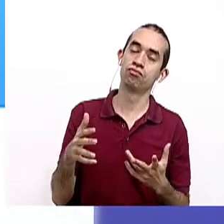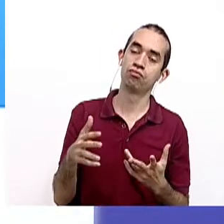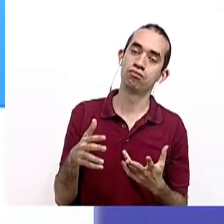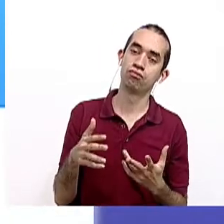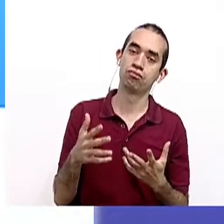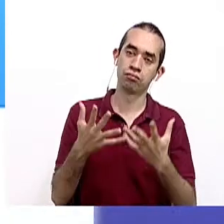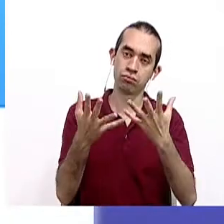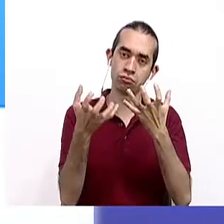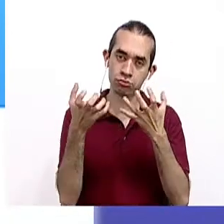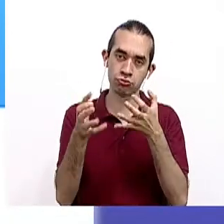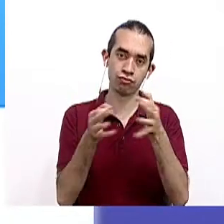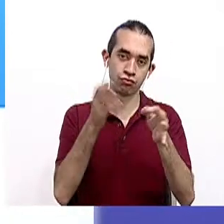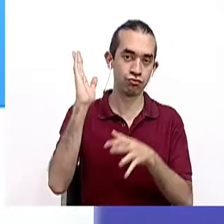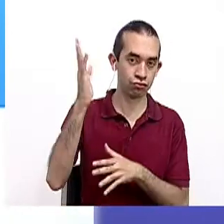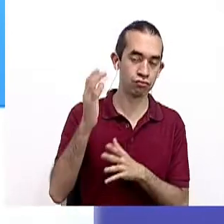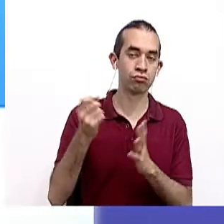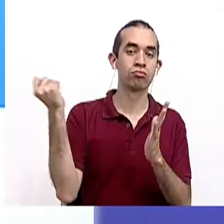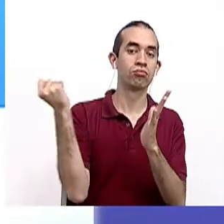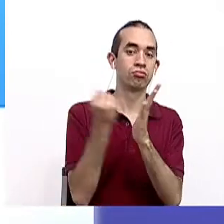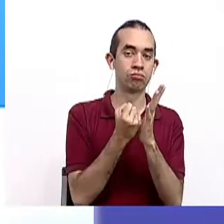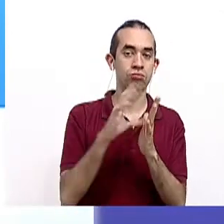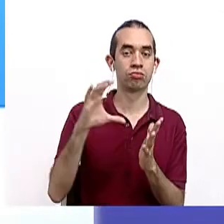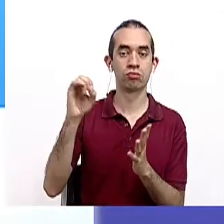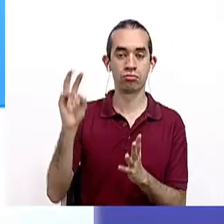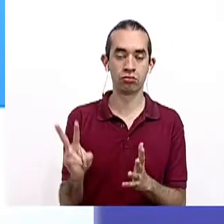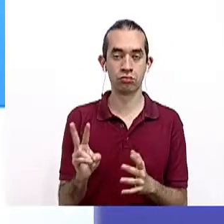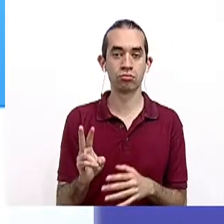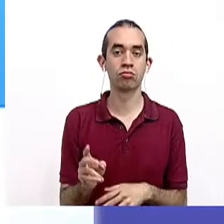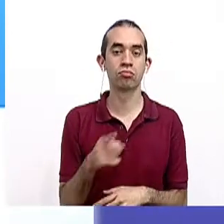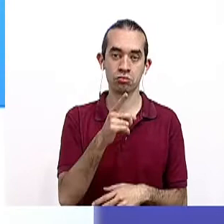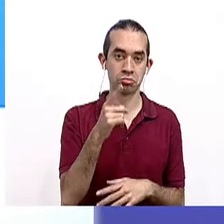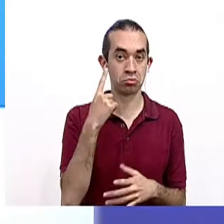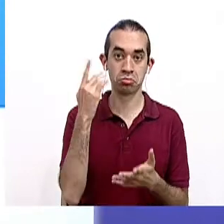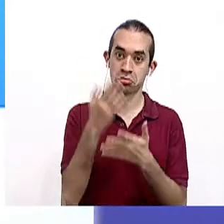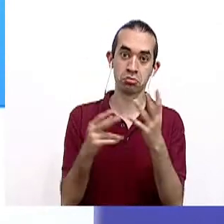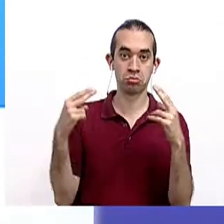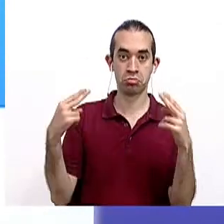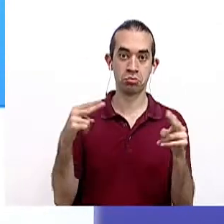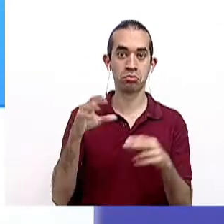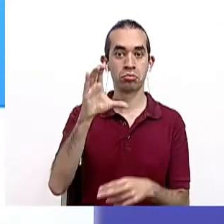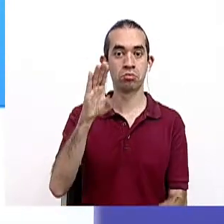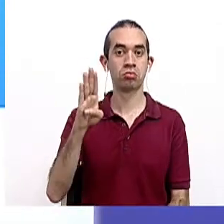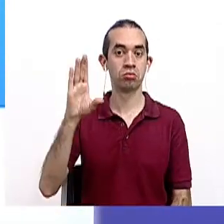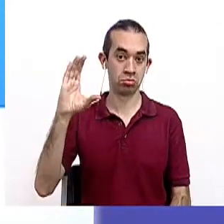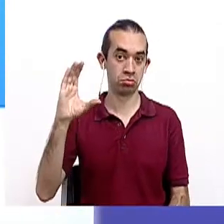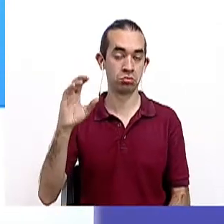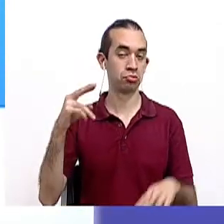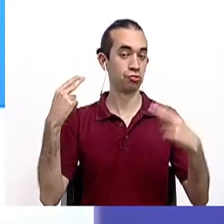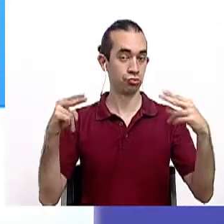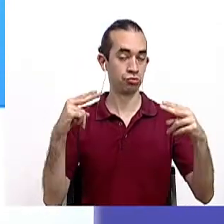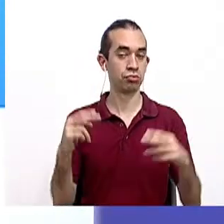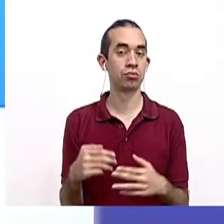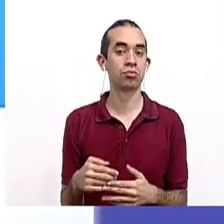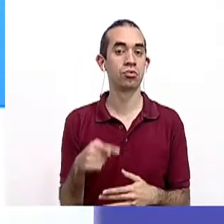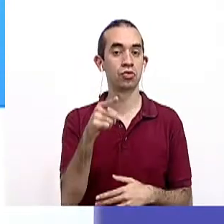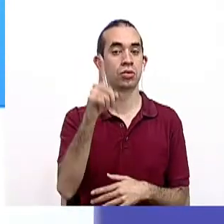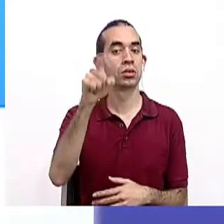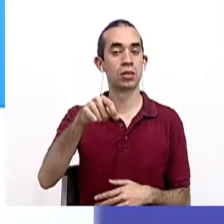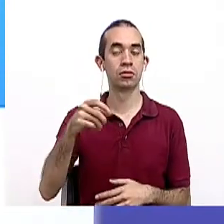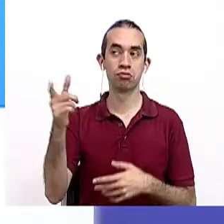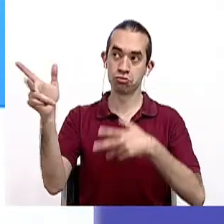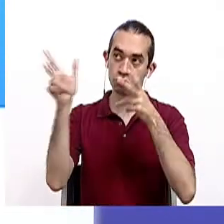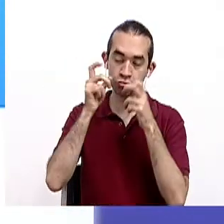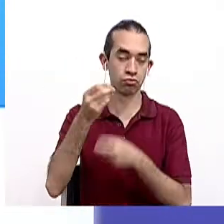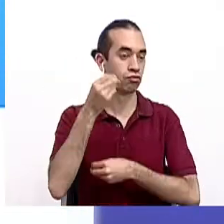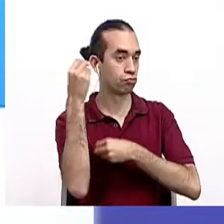to talk about the carbon footprint. You will go and watch some news from CBC, and you have to report to